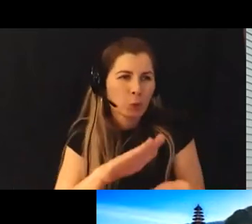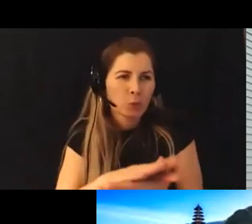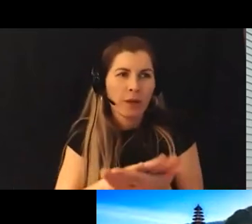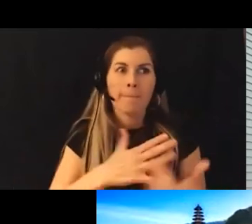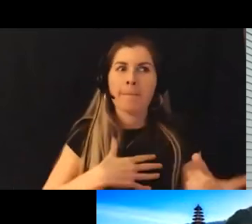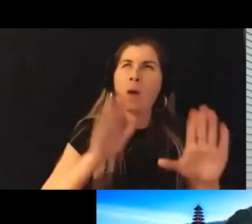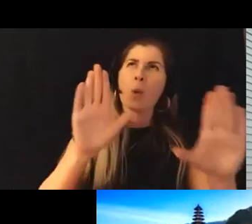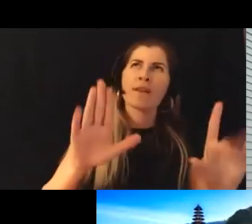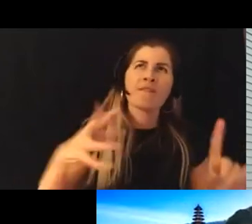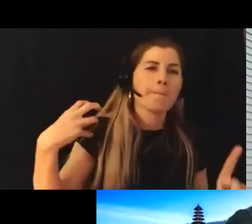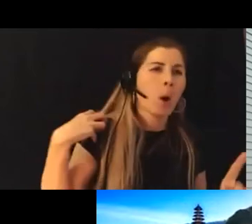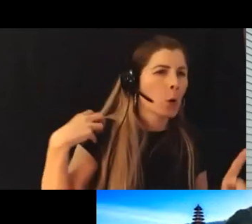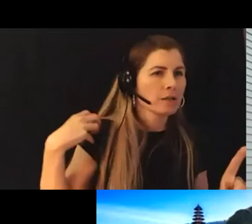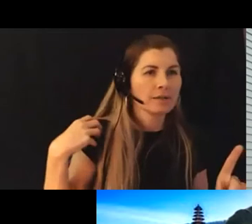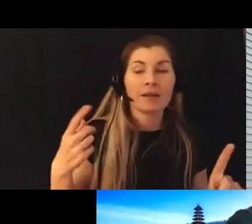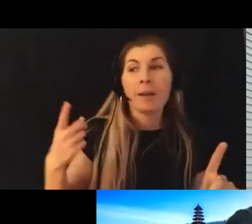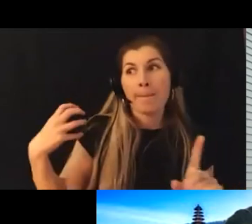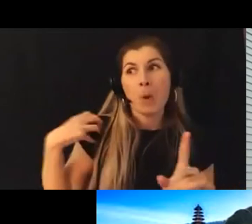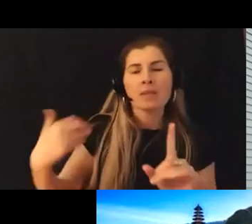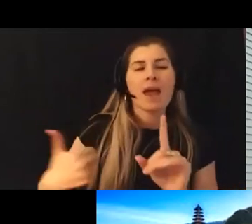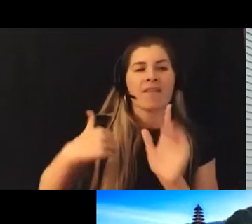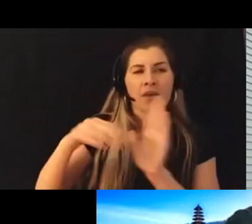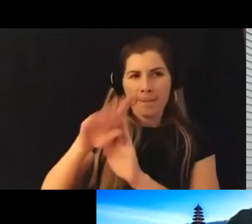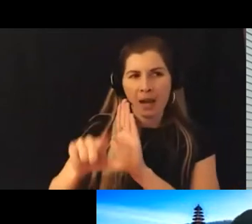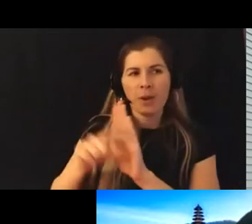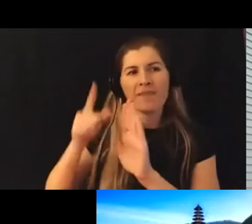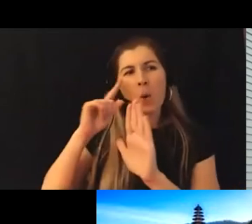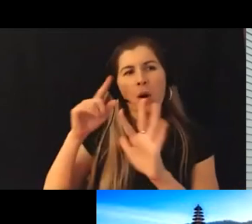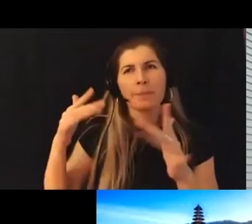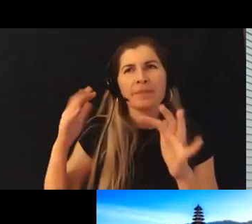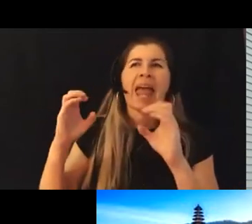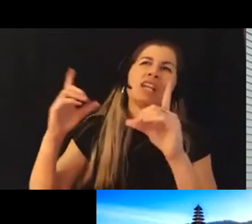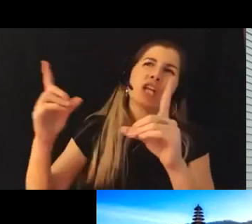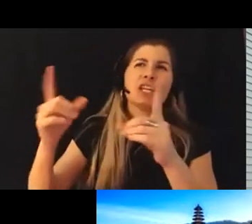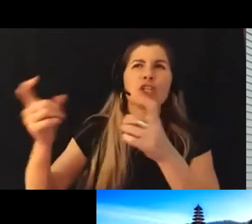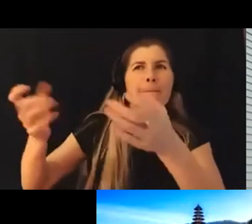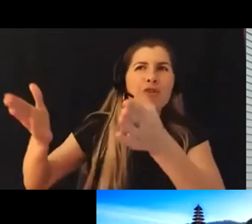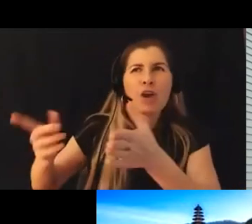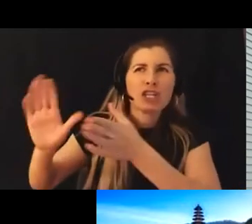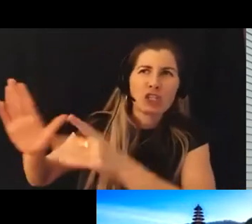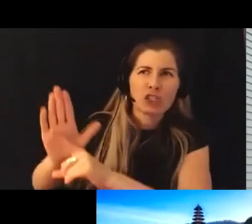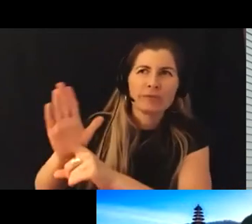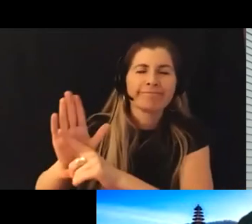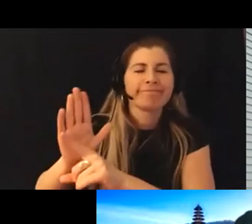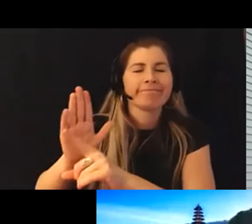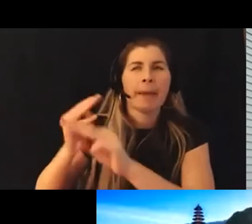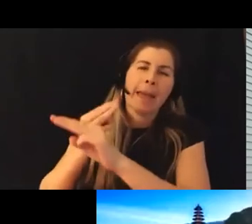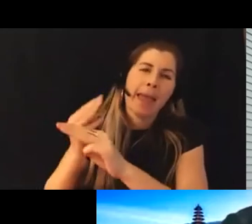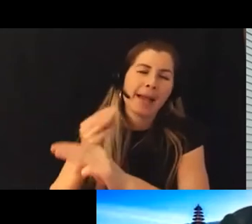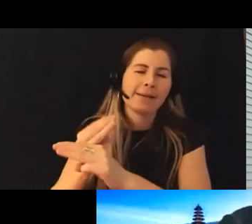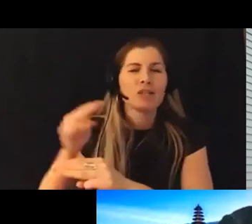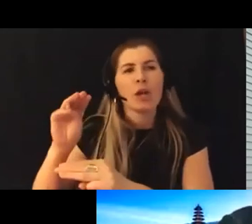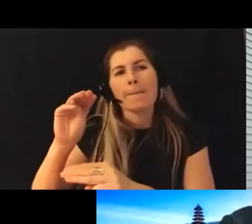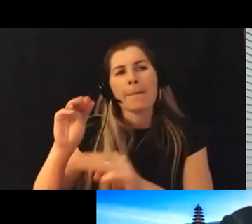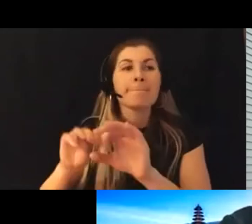asked me to, she had a background in higher ed, well, education administration, math, and she had a master's degree in